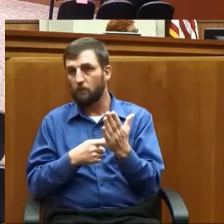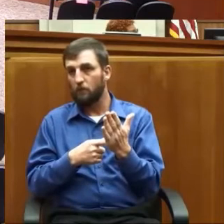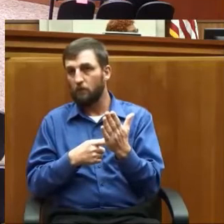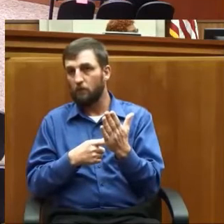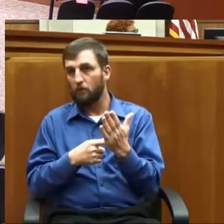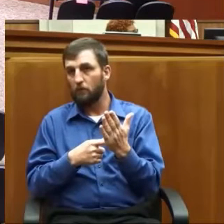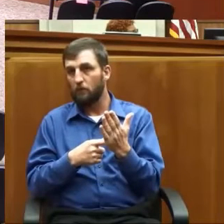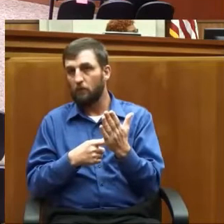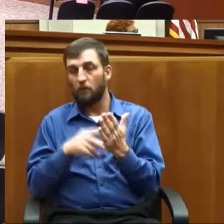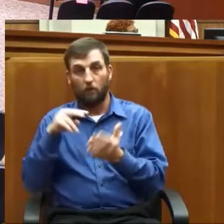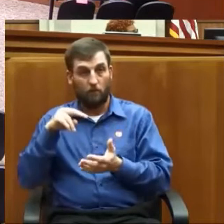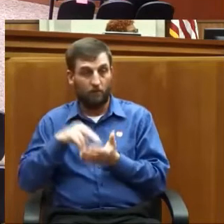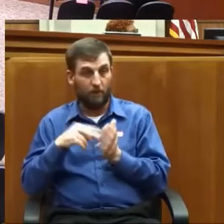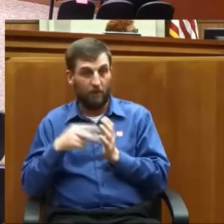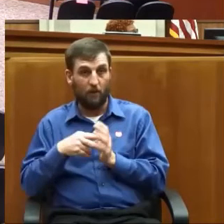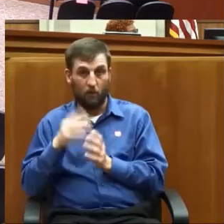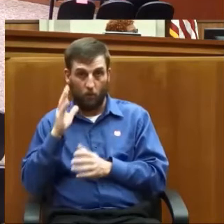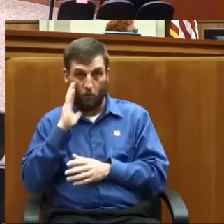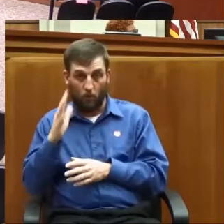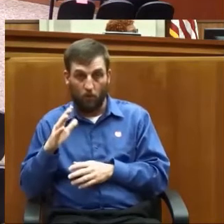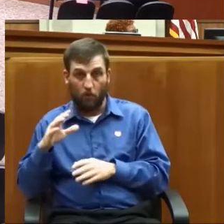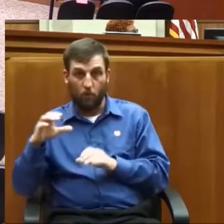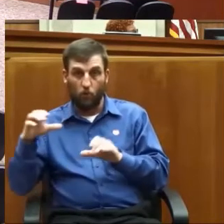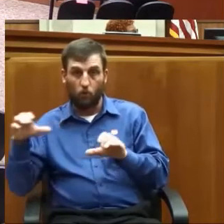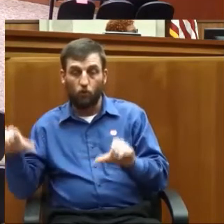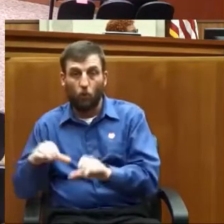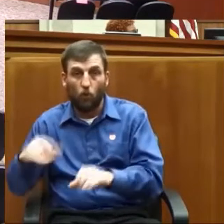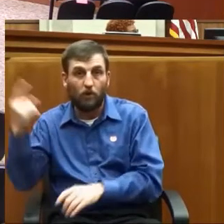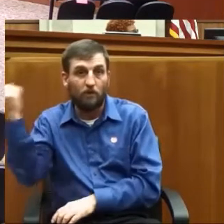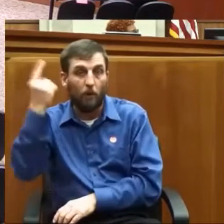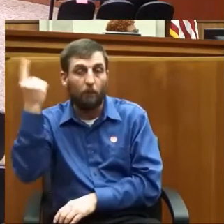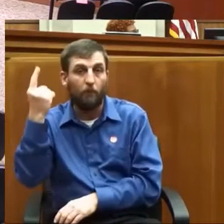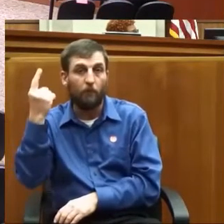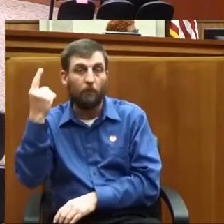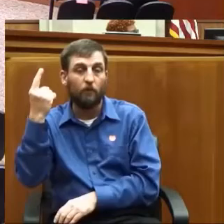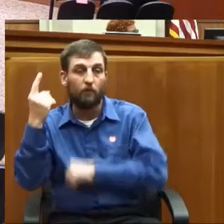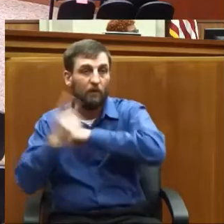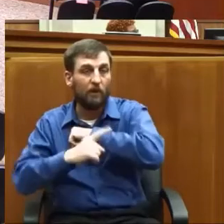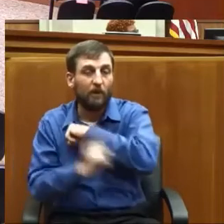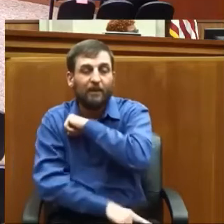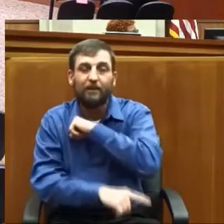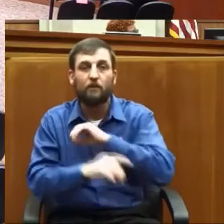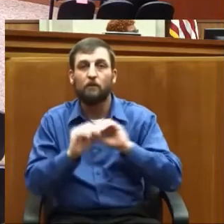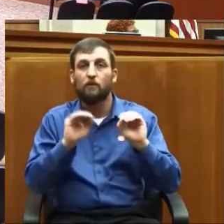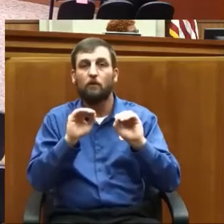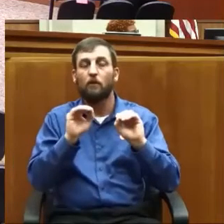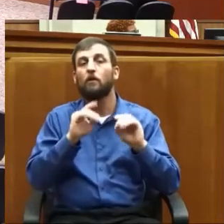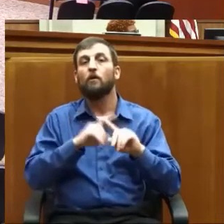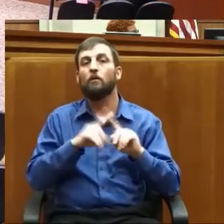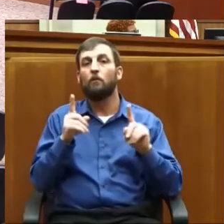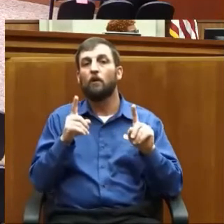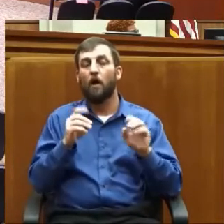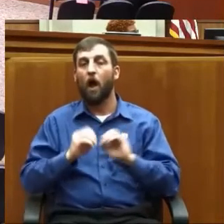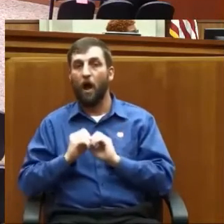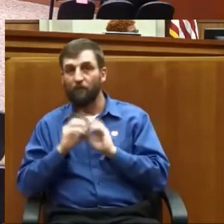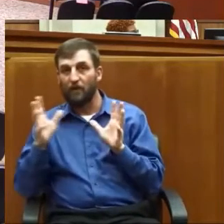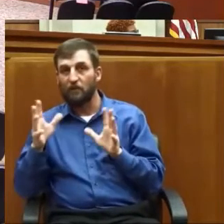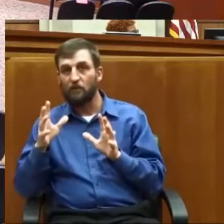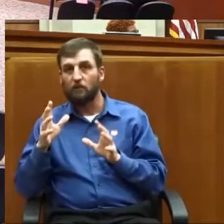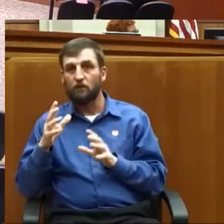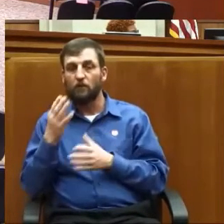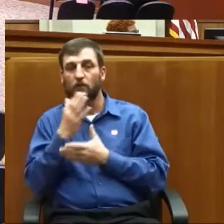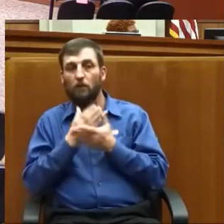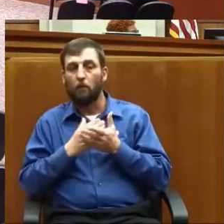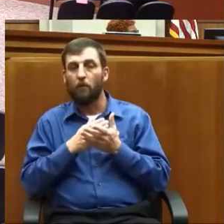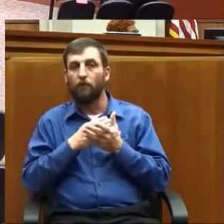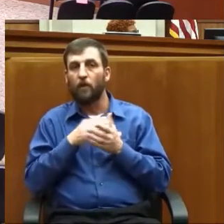a precursor for some sort of action relative to the fact that they're not meeting that threshold, it is fairly obvious to think there's some